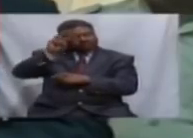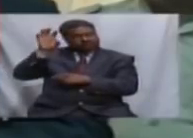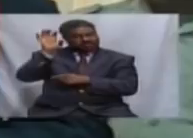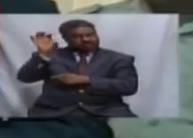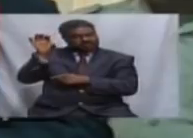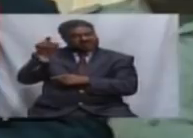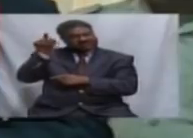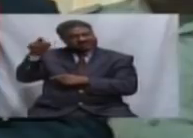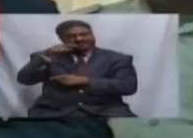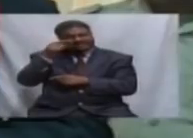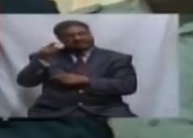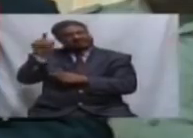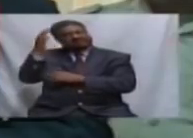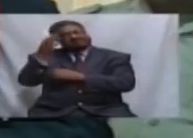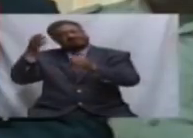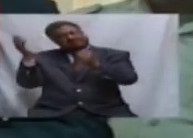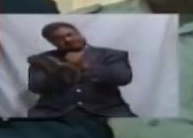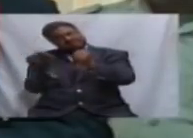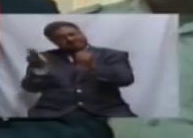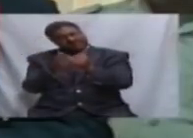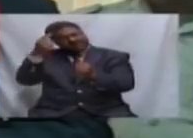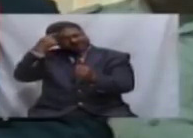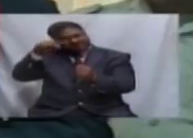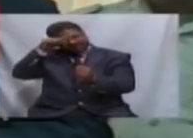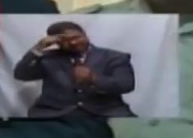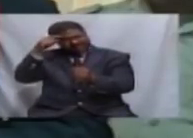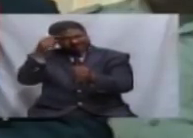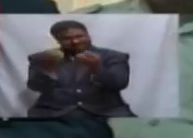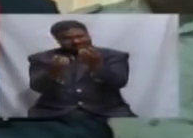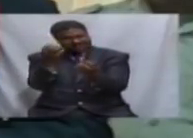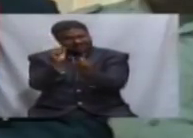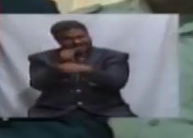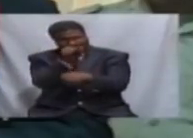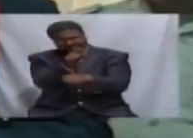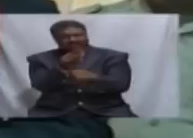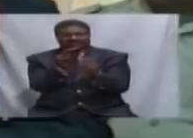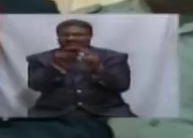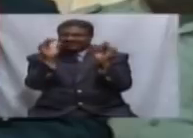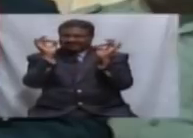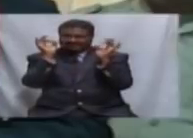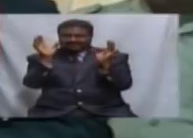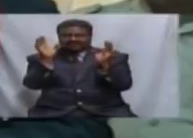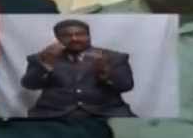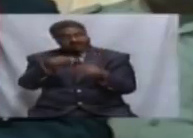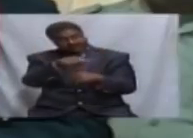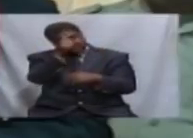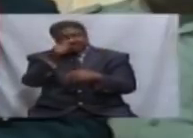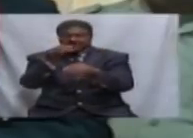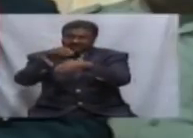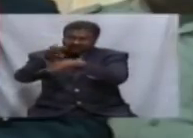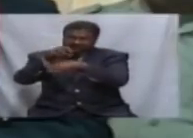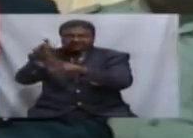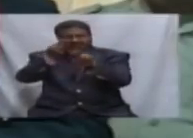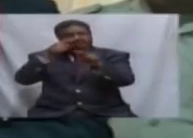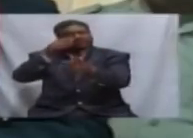Now, the Center for Environmental Justice says it is engaging government and other stakeholders on tobacco control in the country.